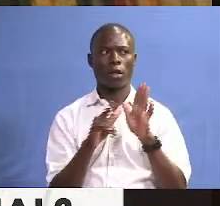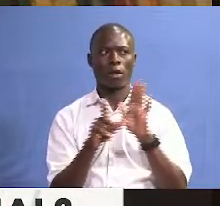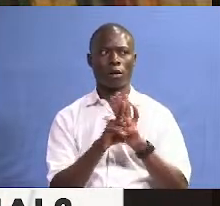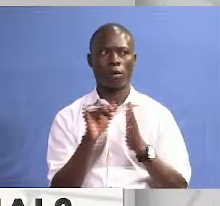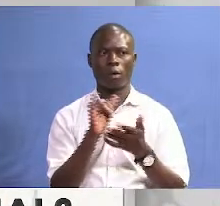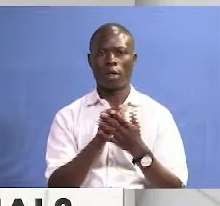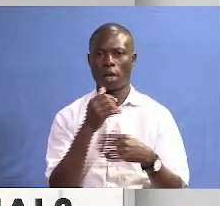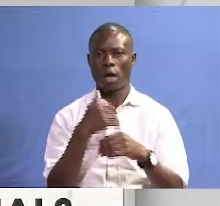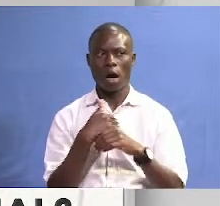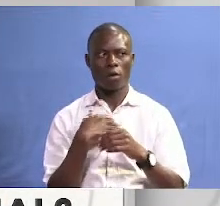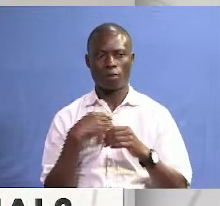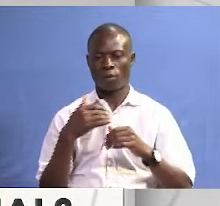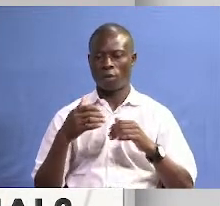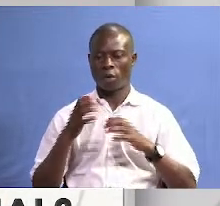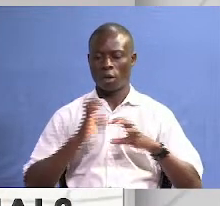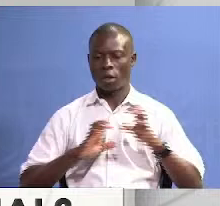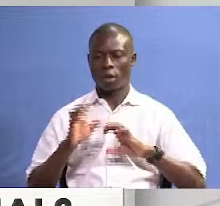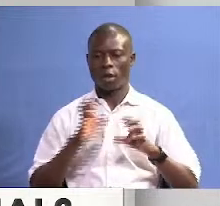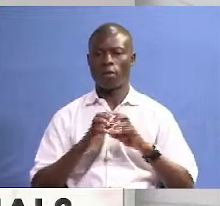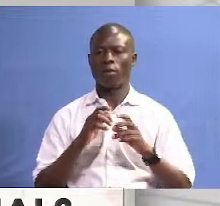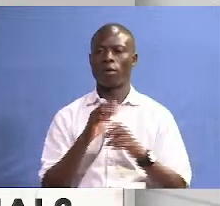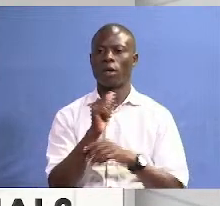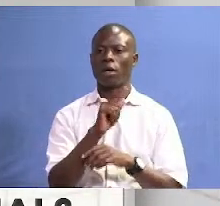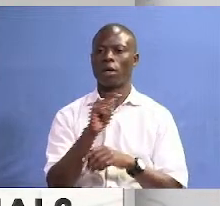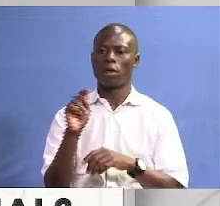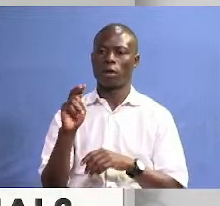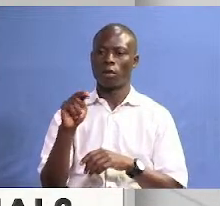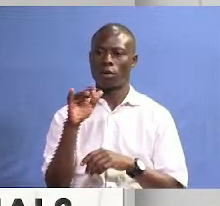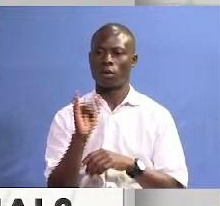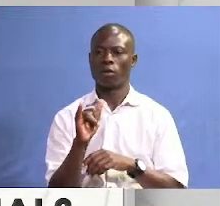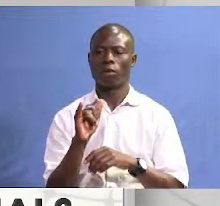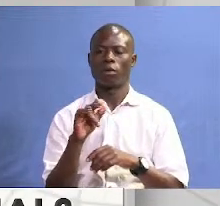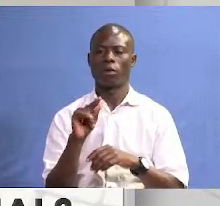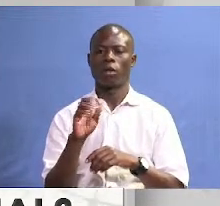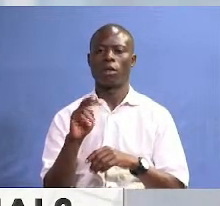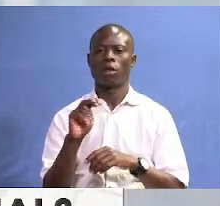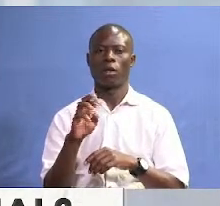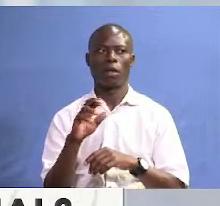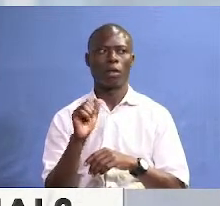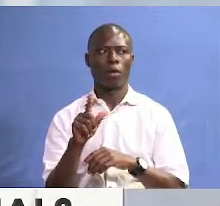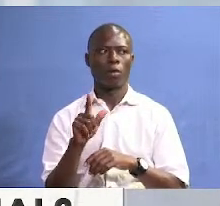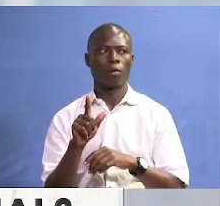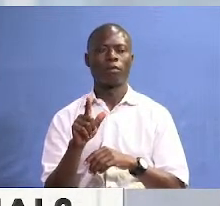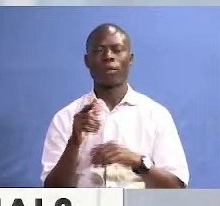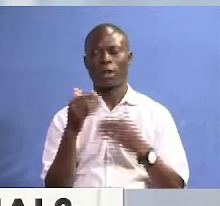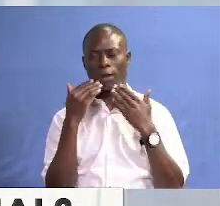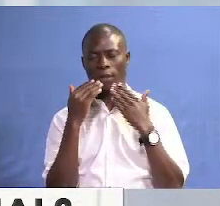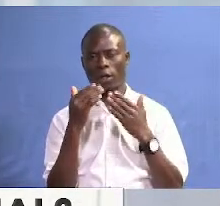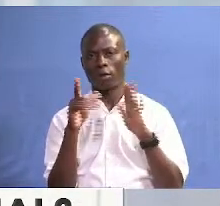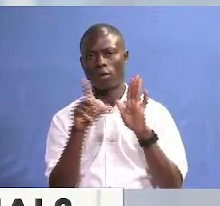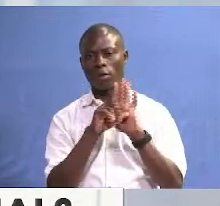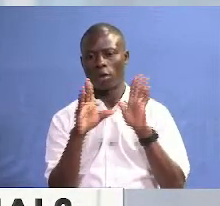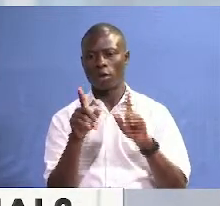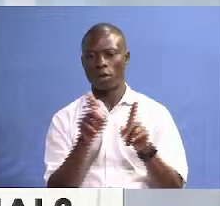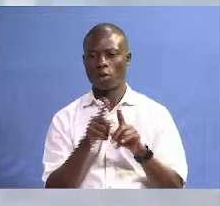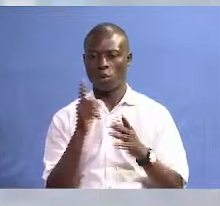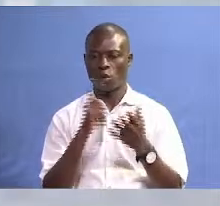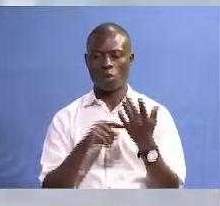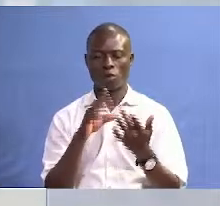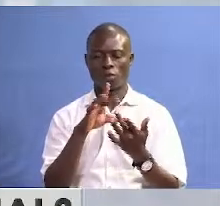cited on the Attorney General. Over to you. All right, Wakili, so what